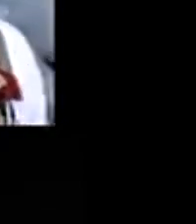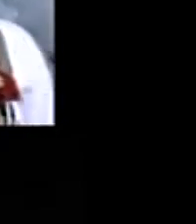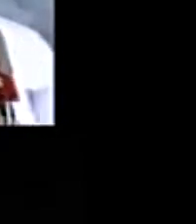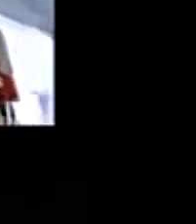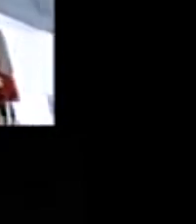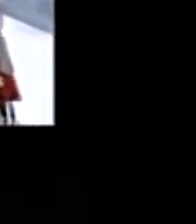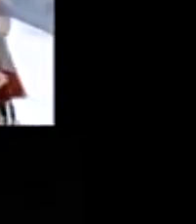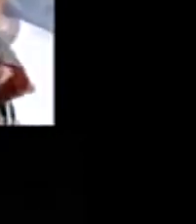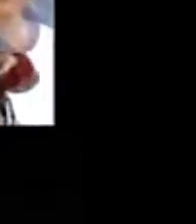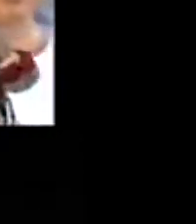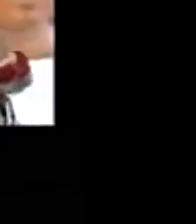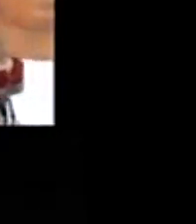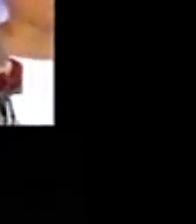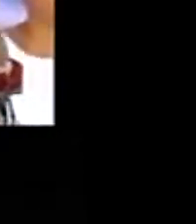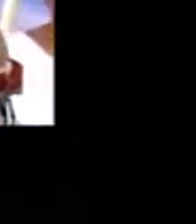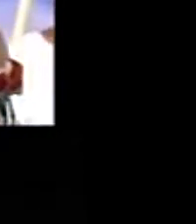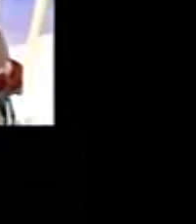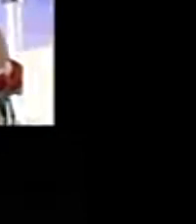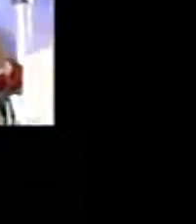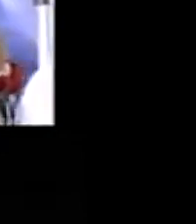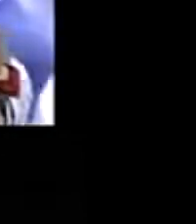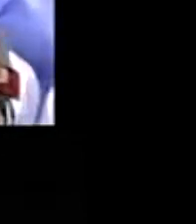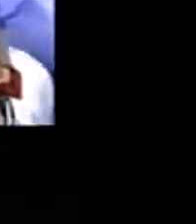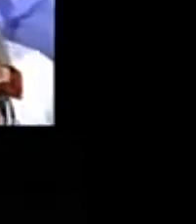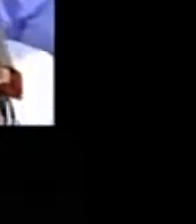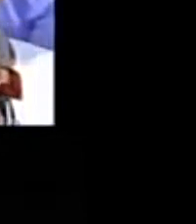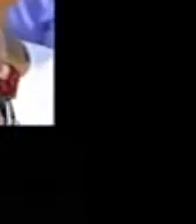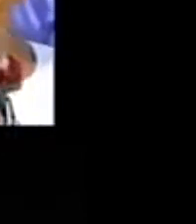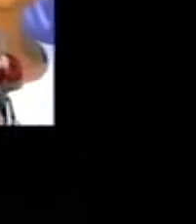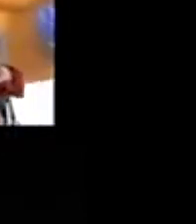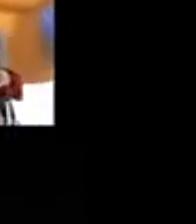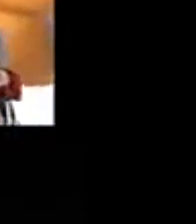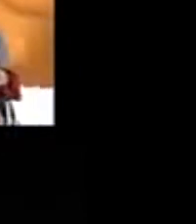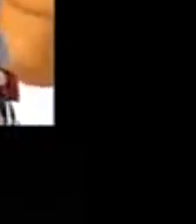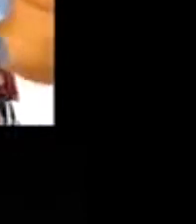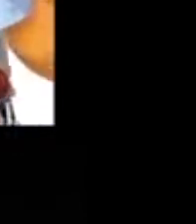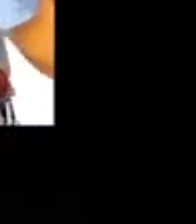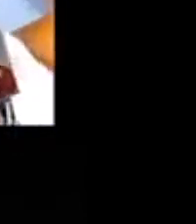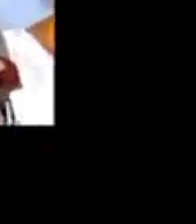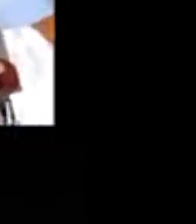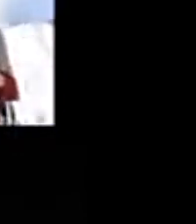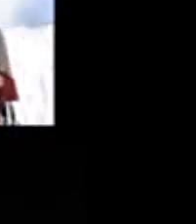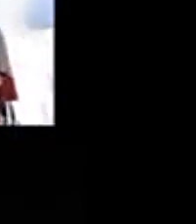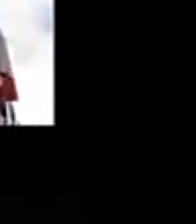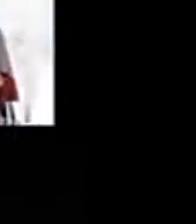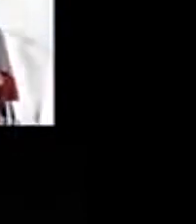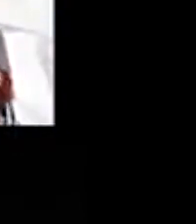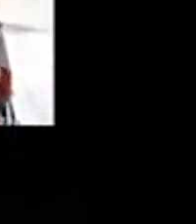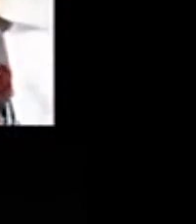cannot be denied. The Lord's my salvation, the foolish